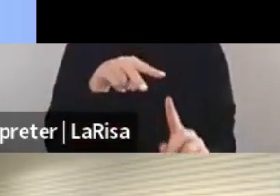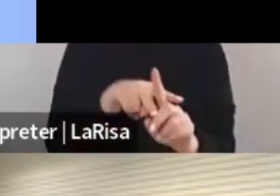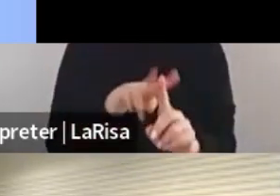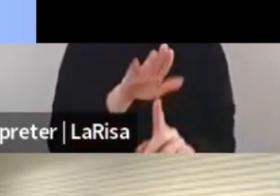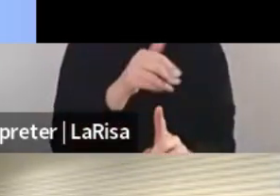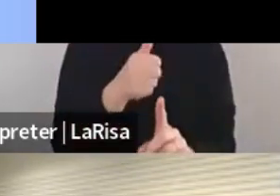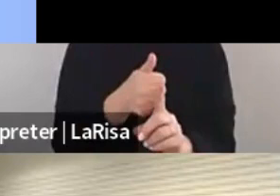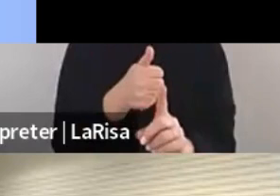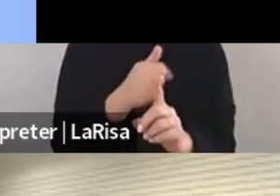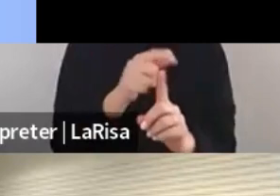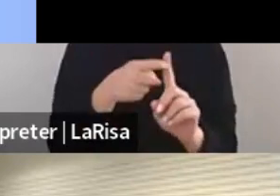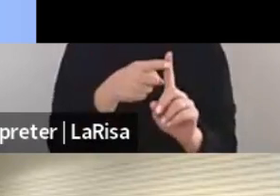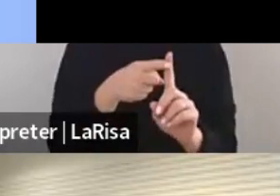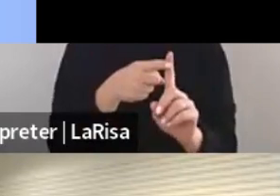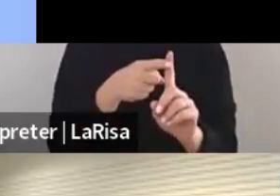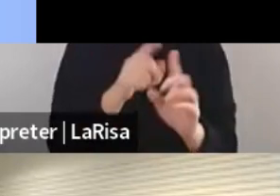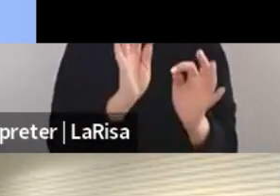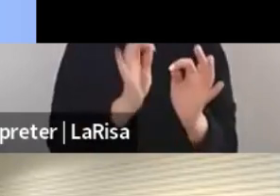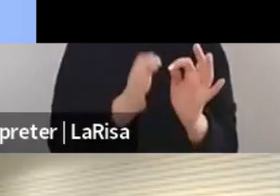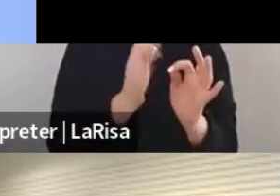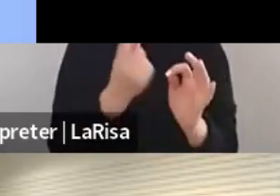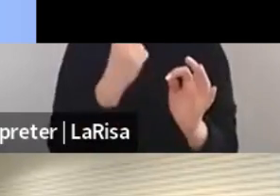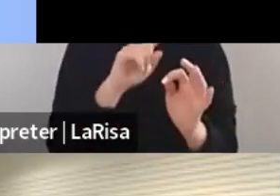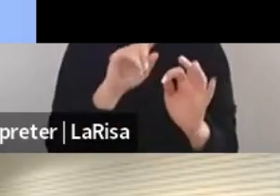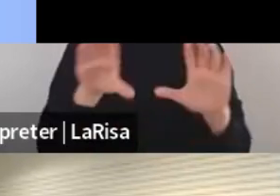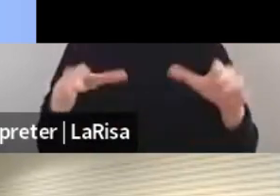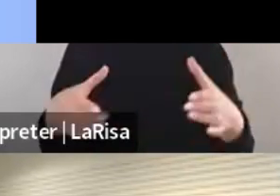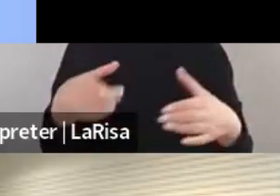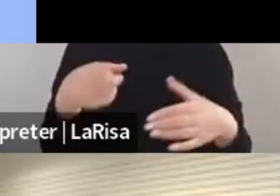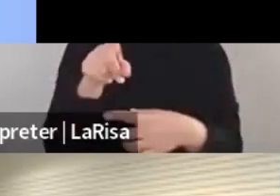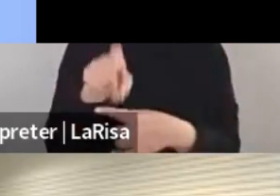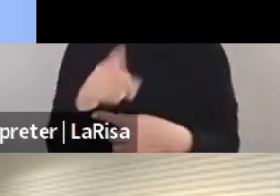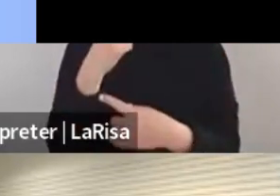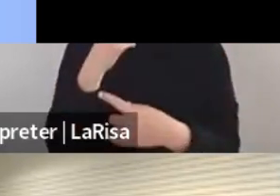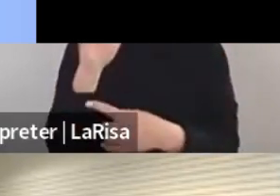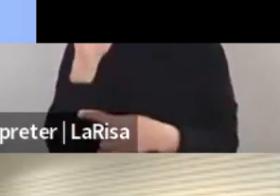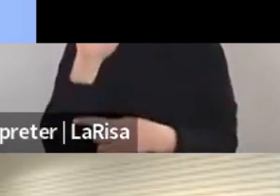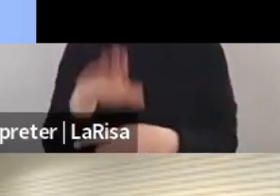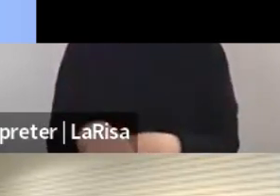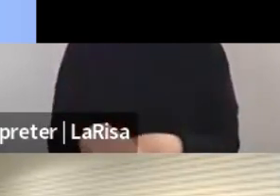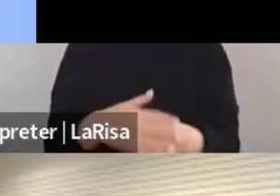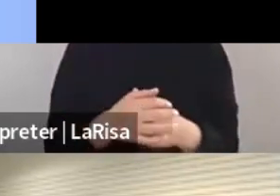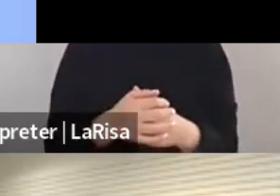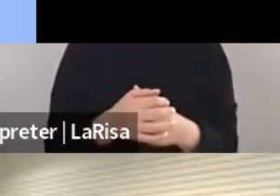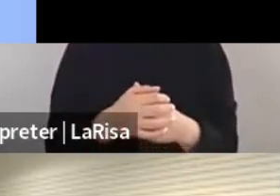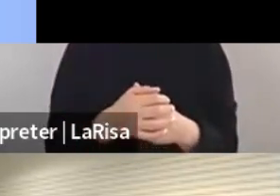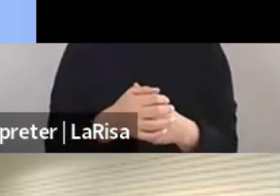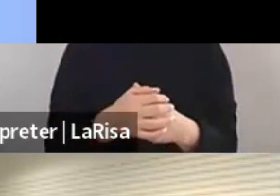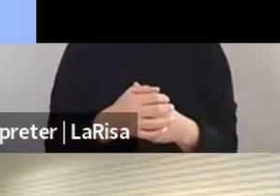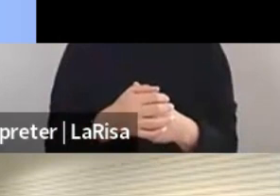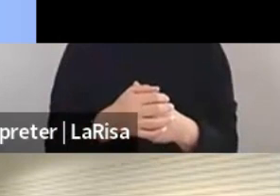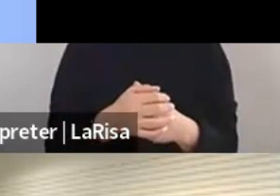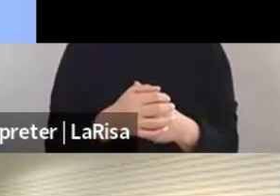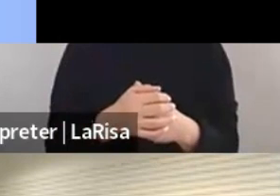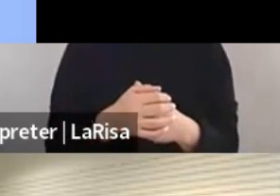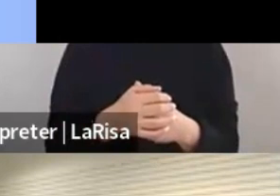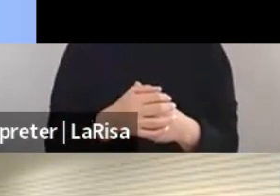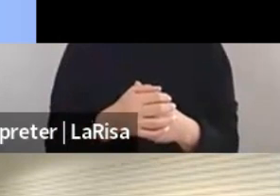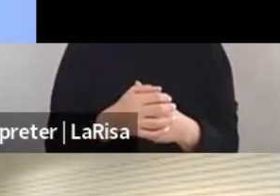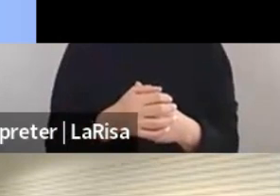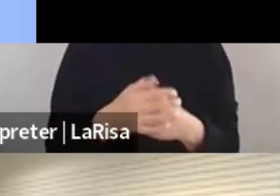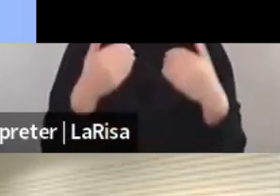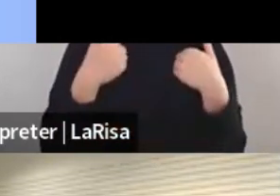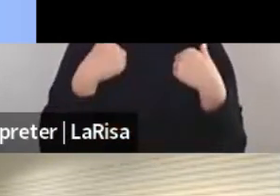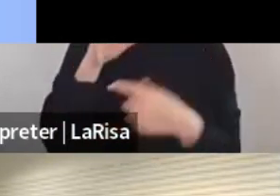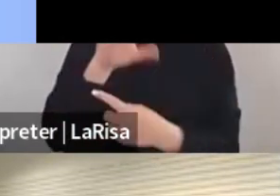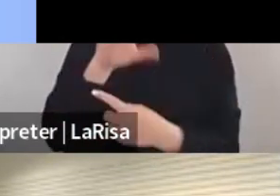interpreters. They'll be switching out, but they will always make sure to pin themselves when they are the ones that are interpreting for the group. So you'll